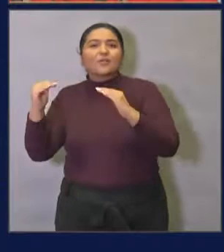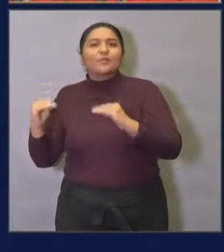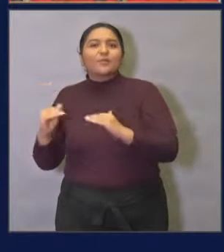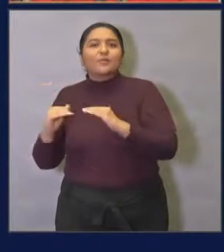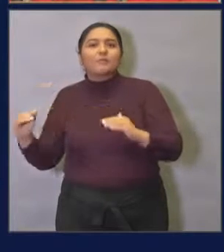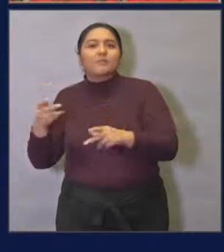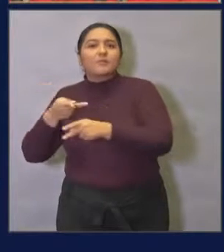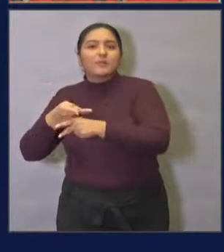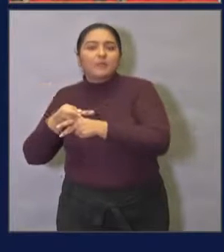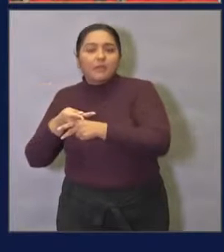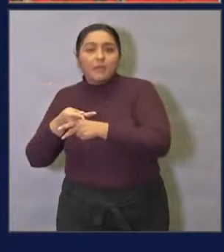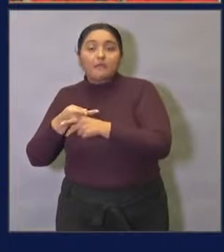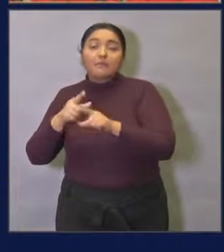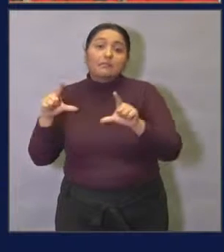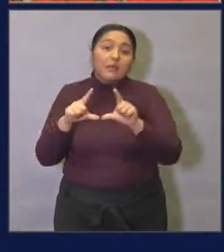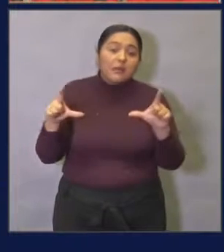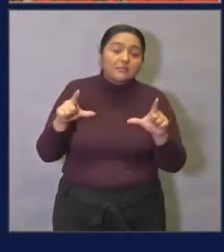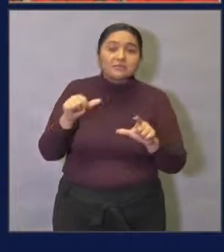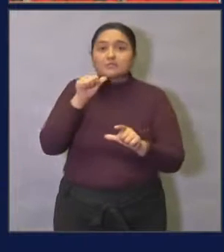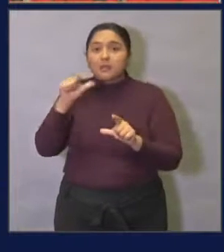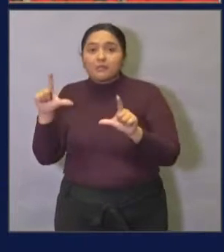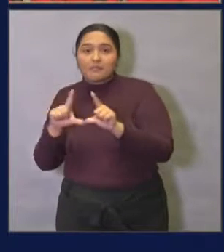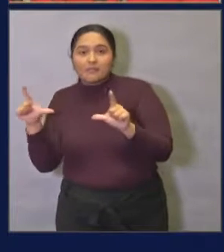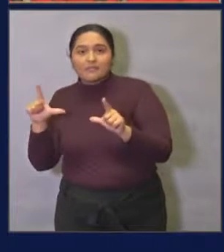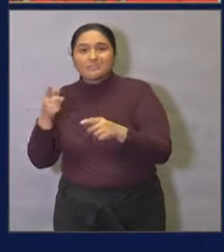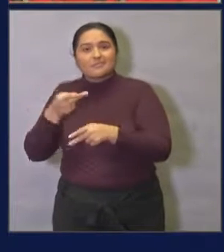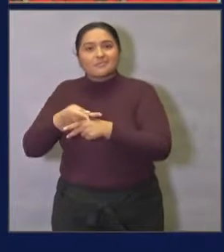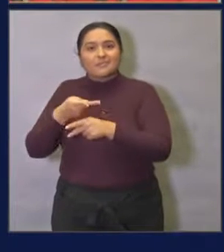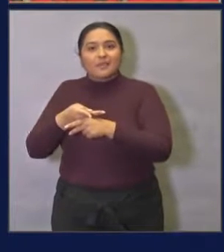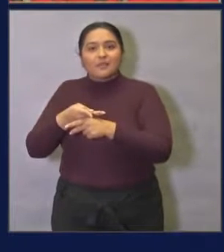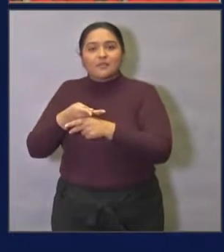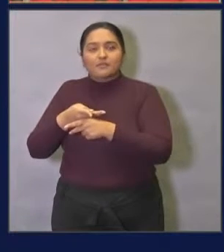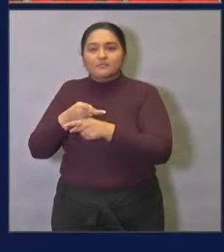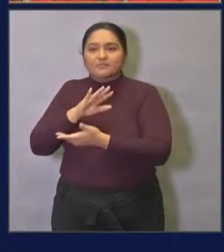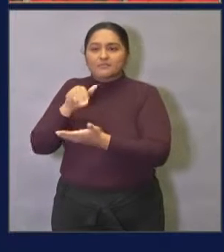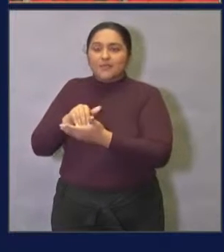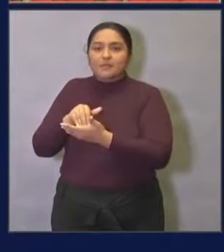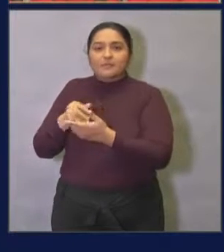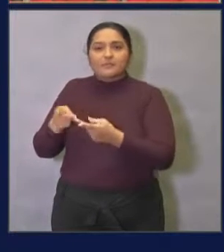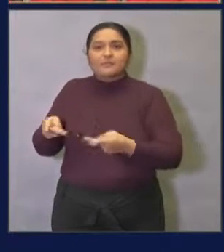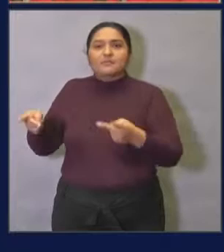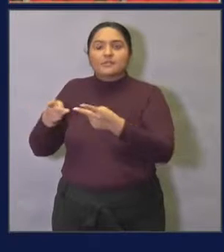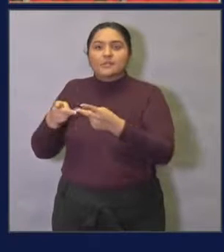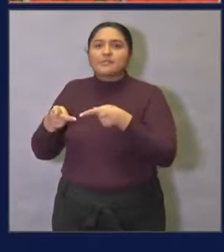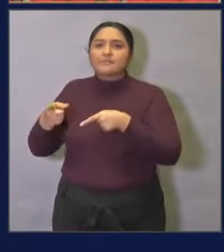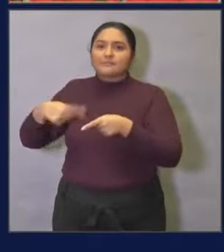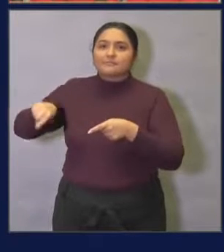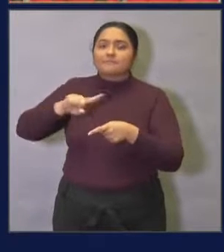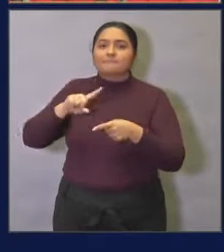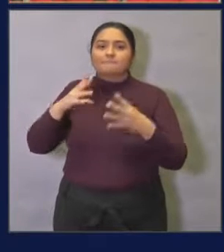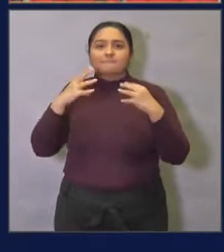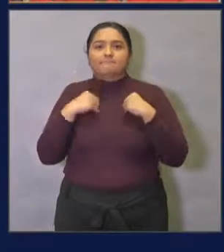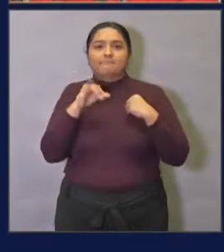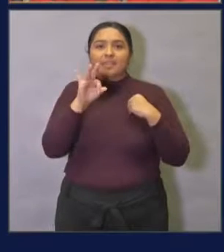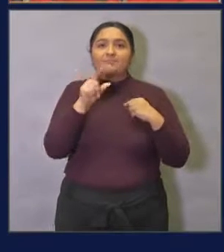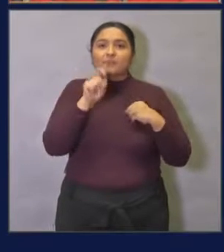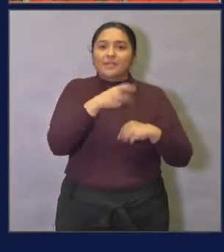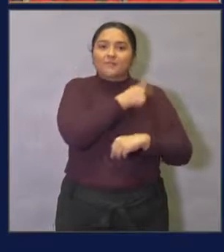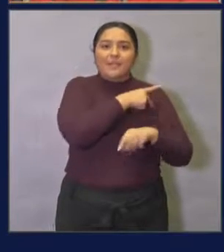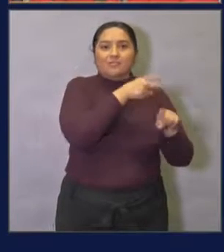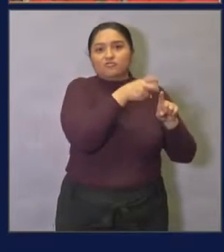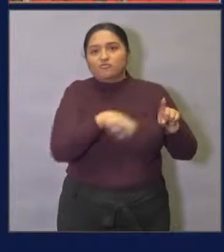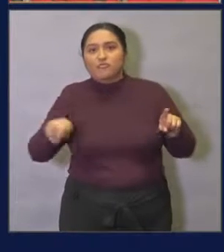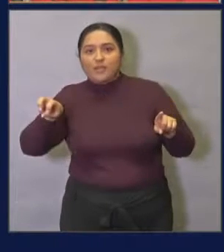in licensed and unlicensed care settings, to do everything they can to accept the transfer of patients out of hospitals.